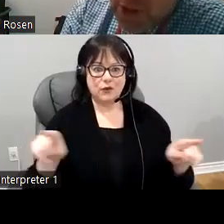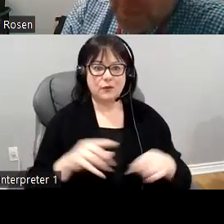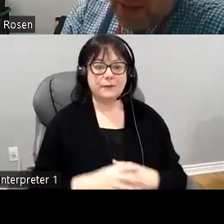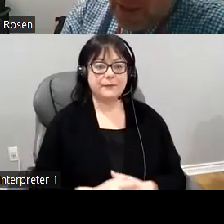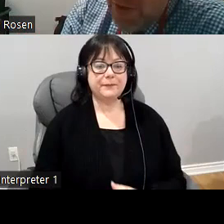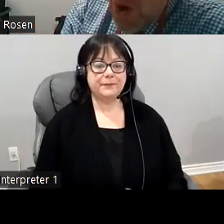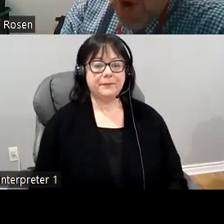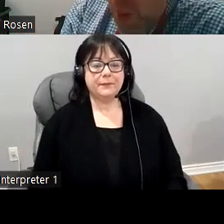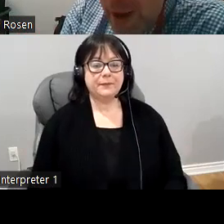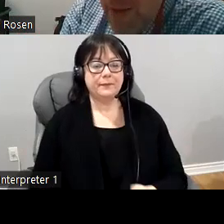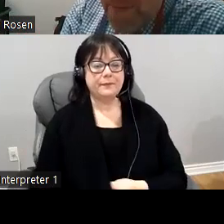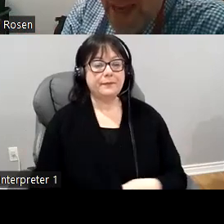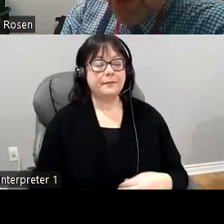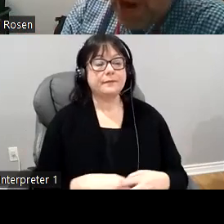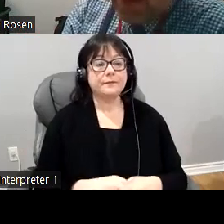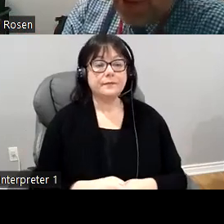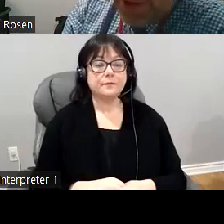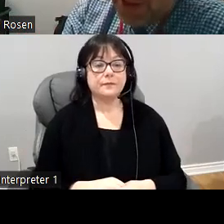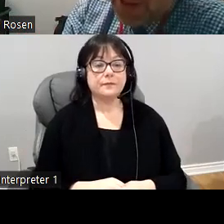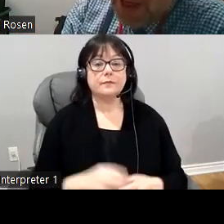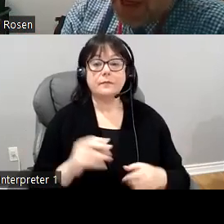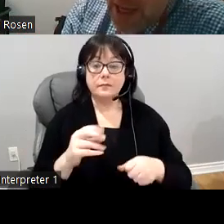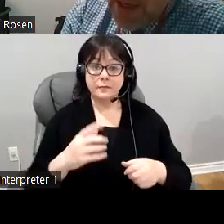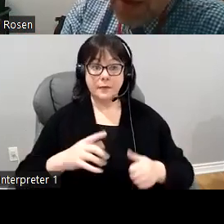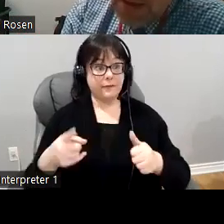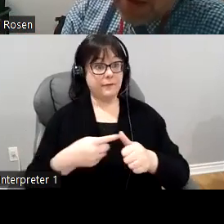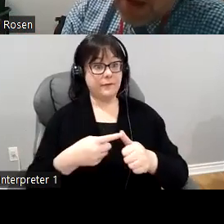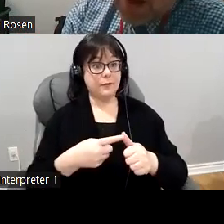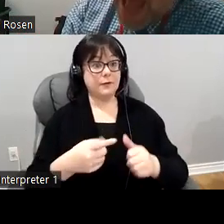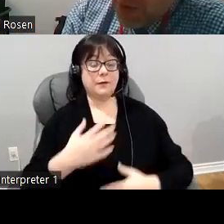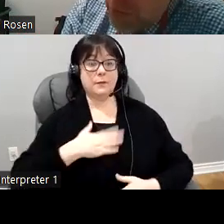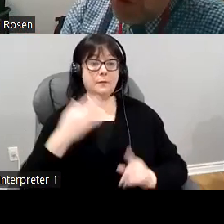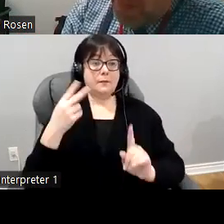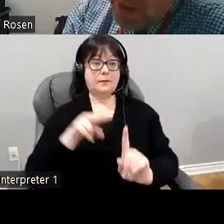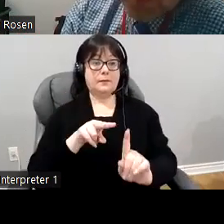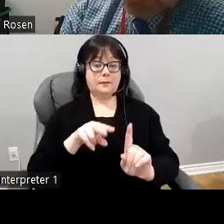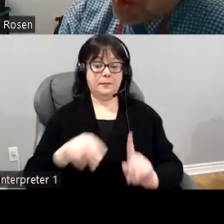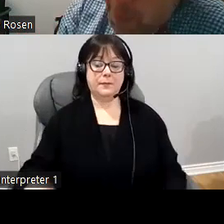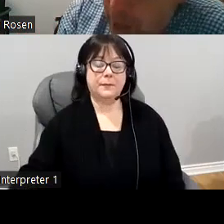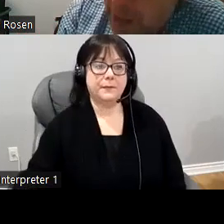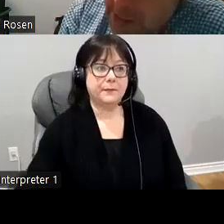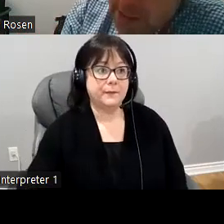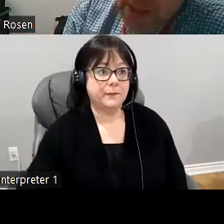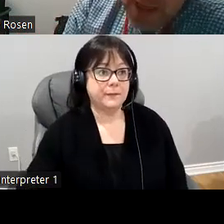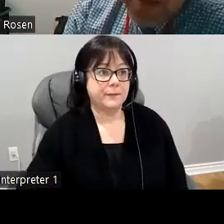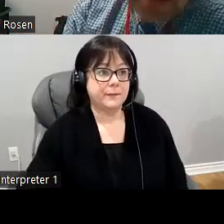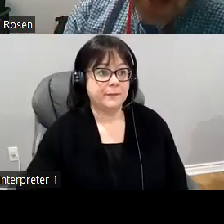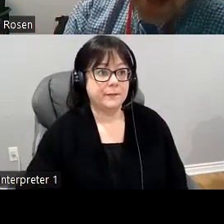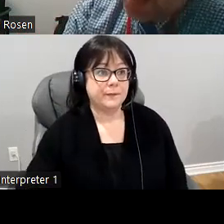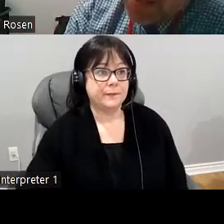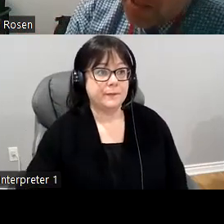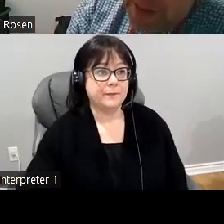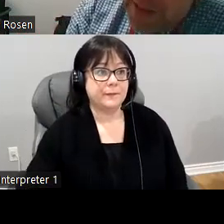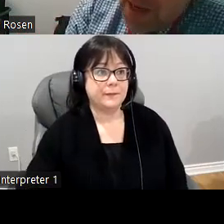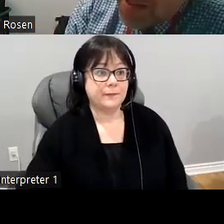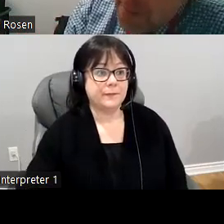my perspective, one of the big challenges in elder abuse response is that,